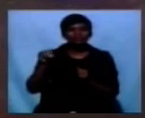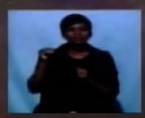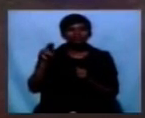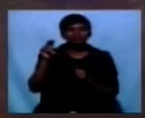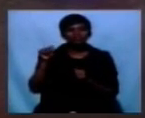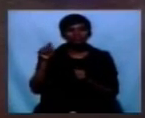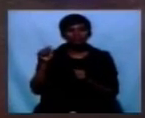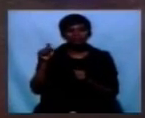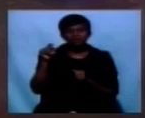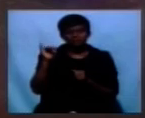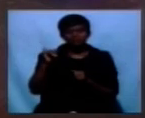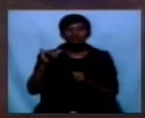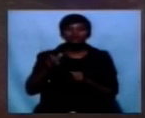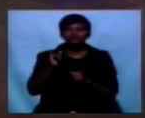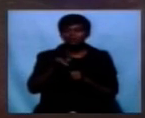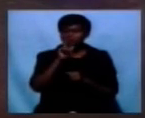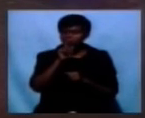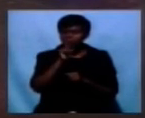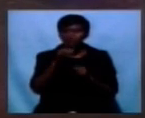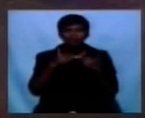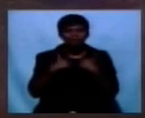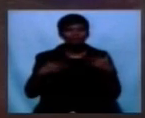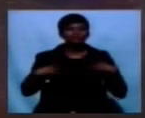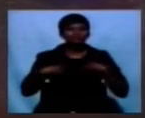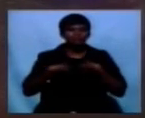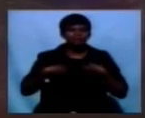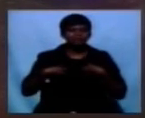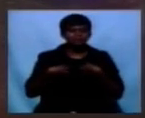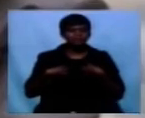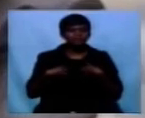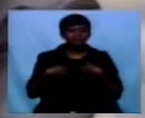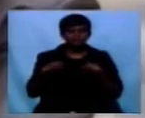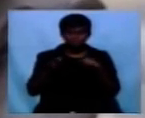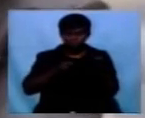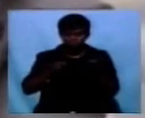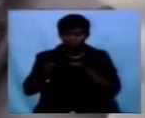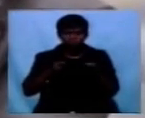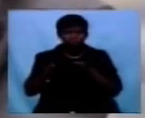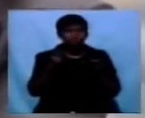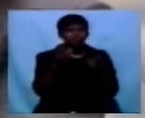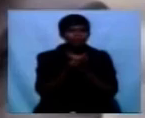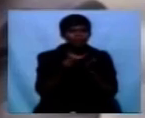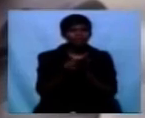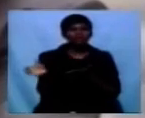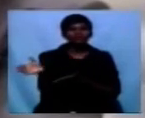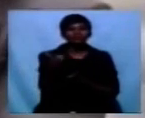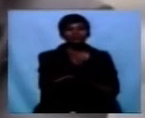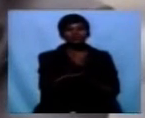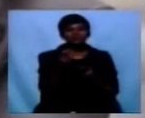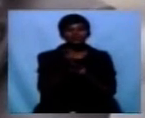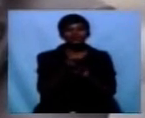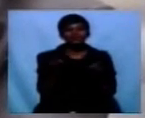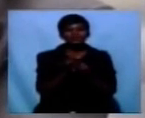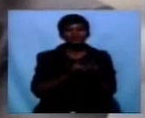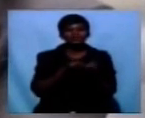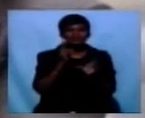to say, yes, there is this Animal Code Control 99. When the money is collected from the toll fees and the fuel levy,